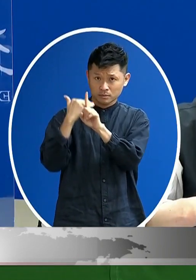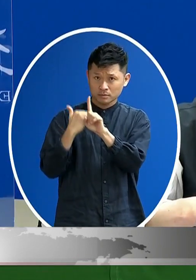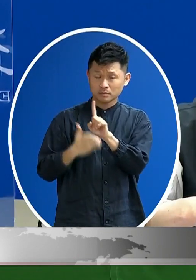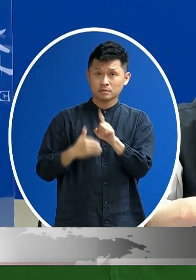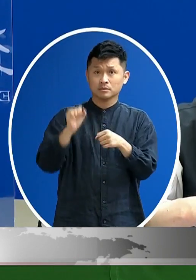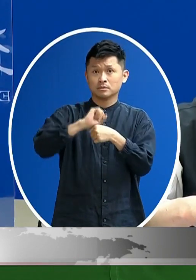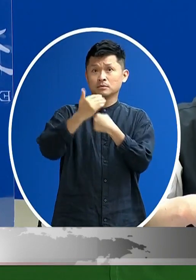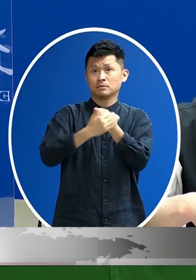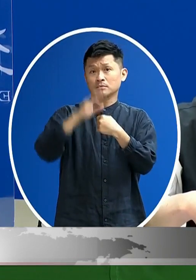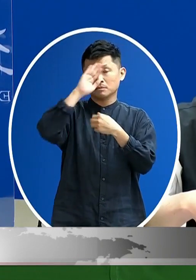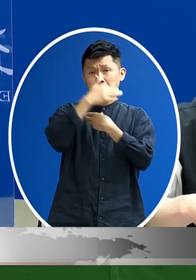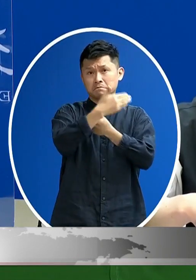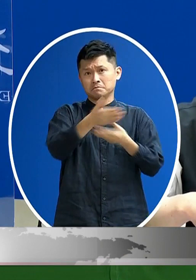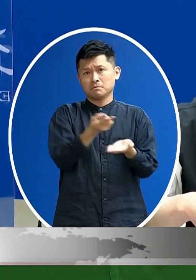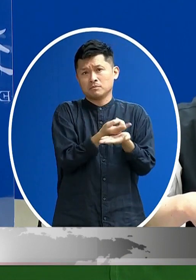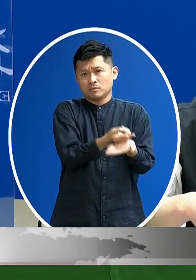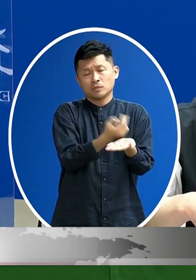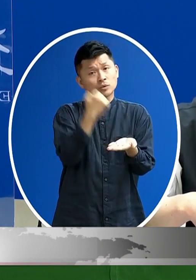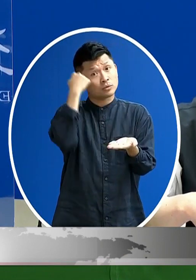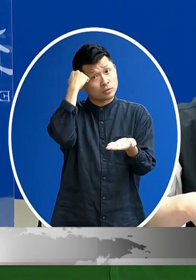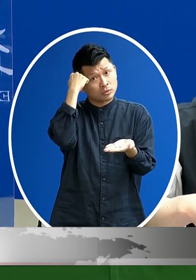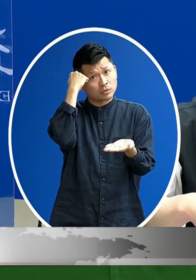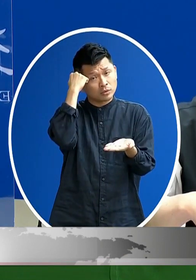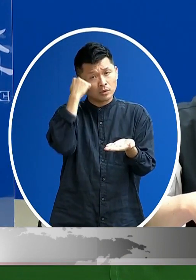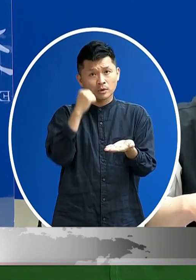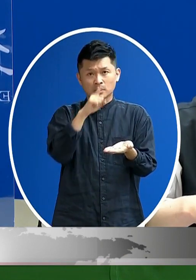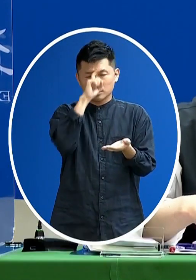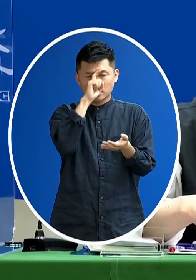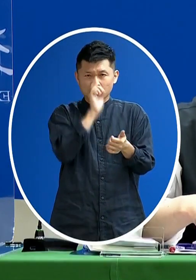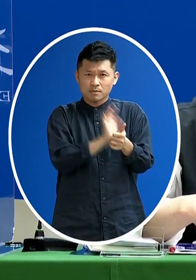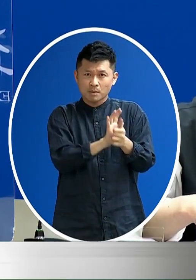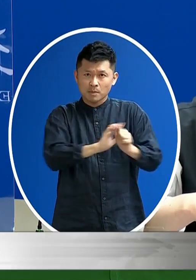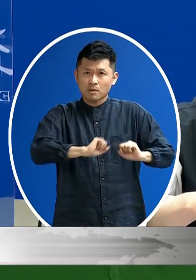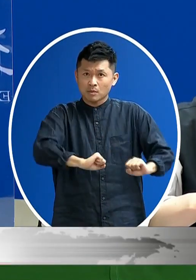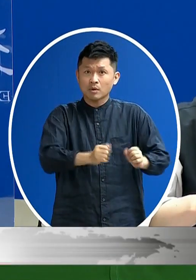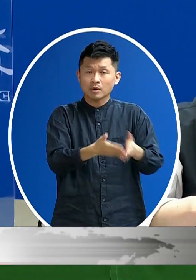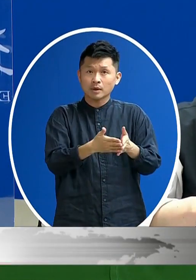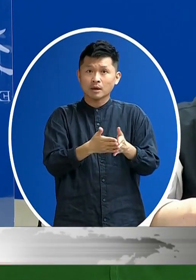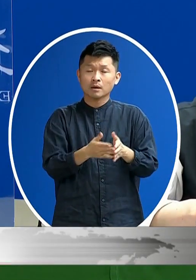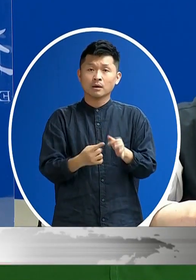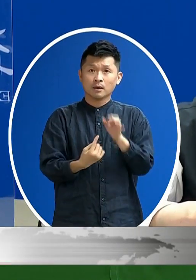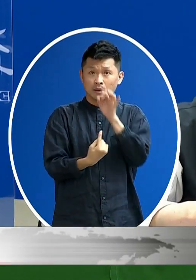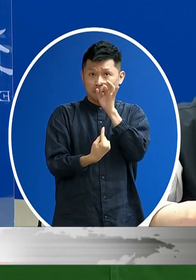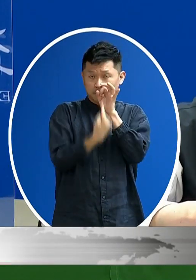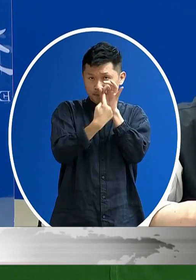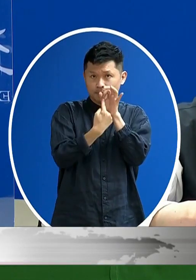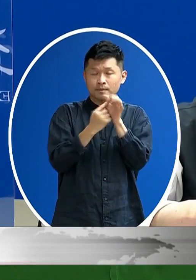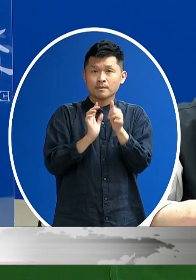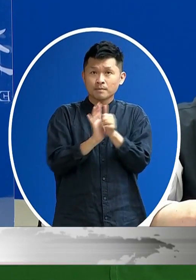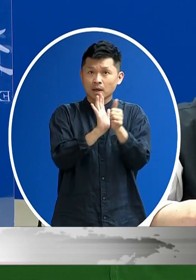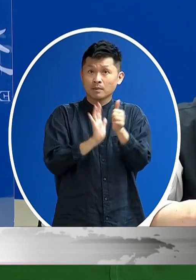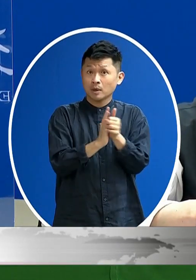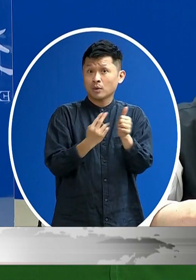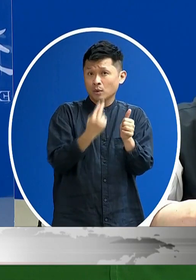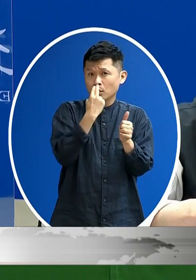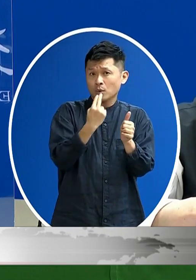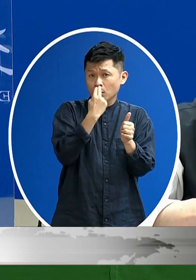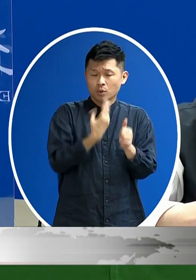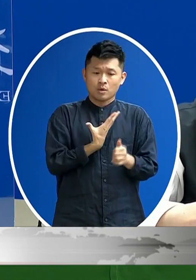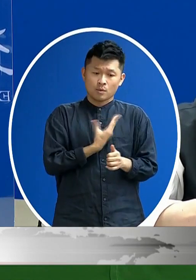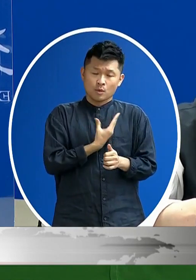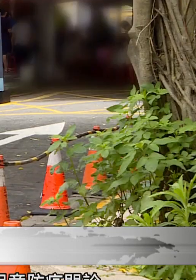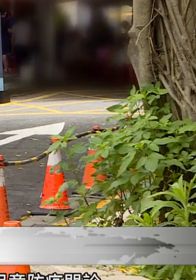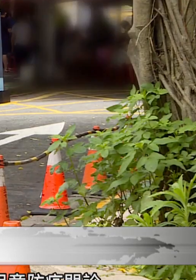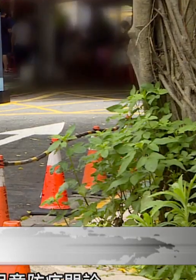is currently in an intensive care unit. To stabilize her vitals, she has been intubated and is on a respirator to keep her lungs and her